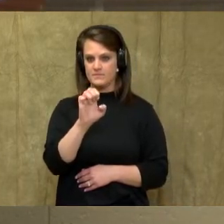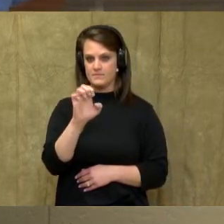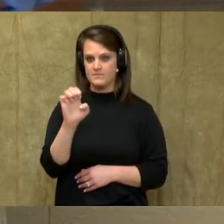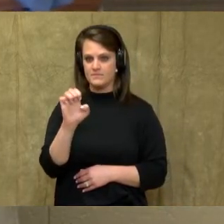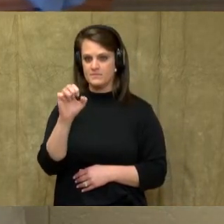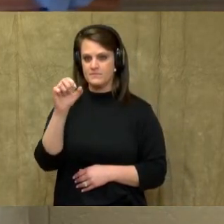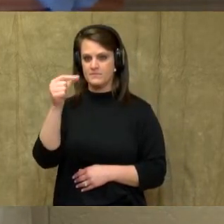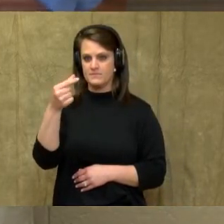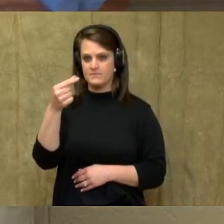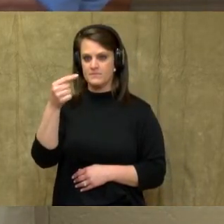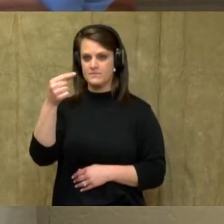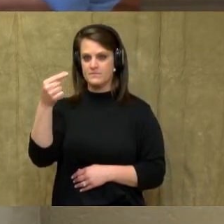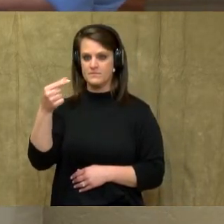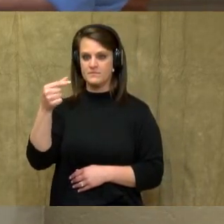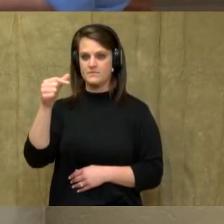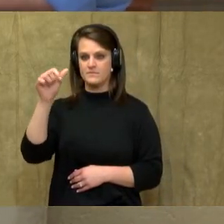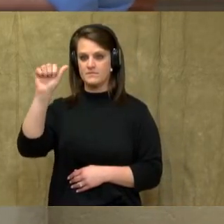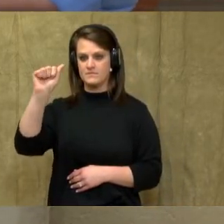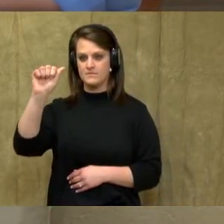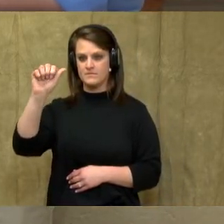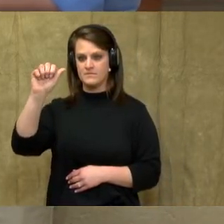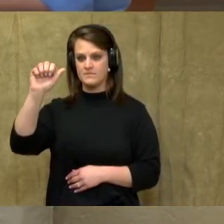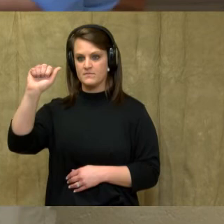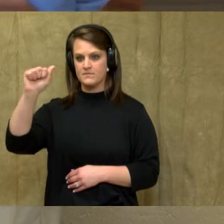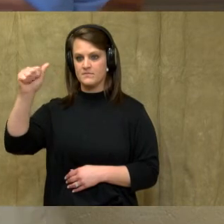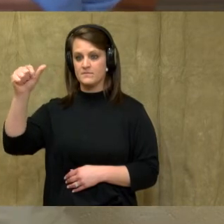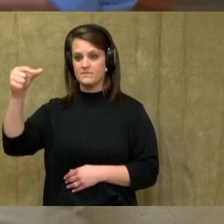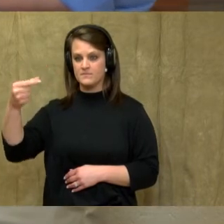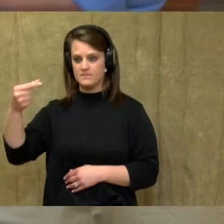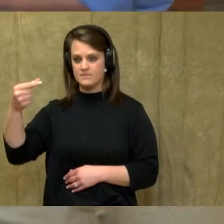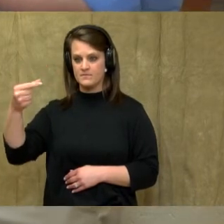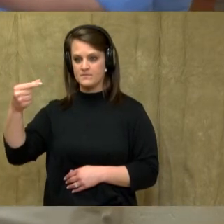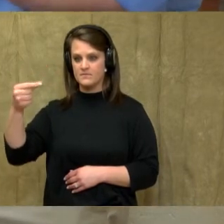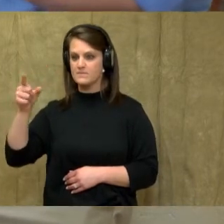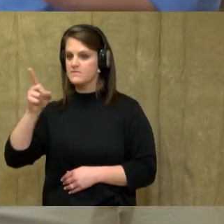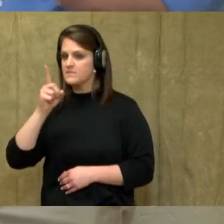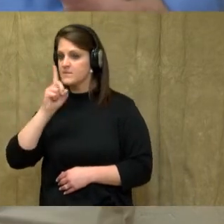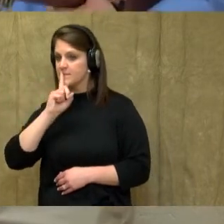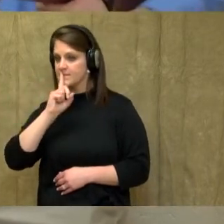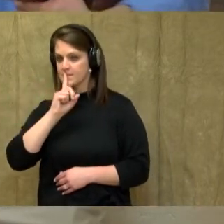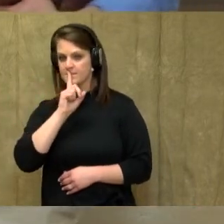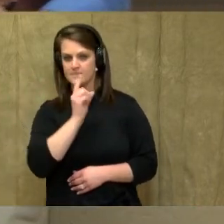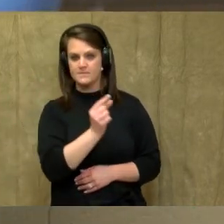E, E, G, G, A, G.